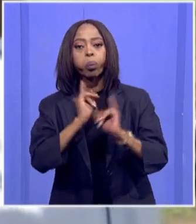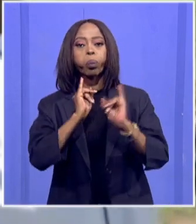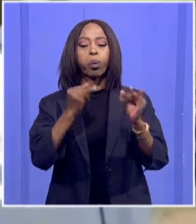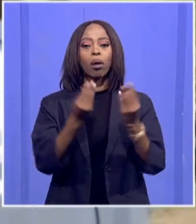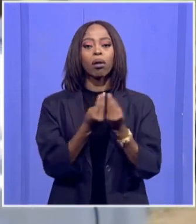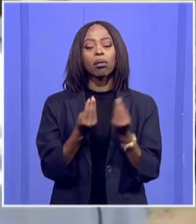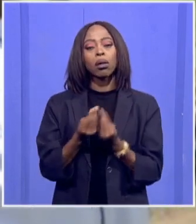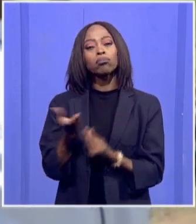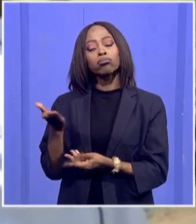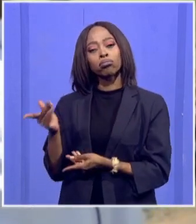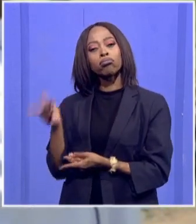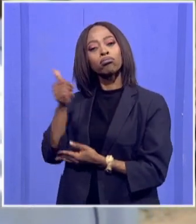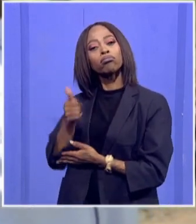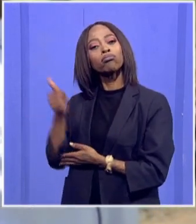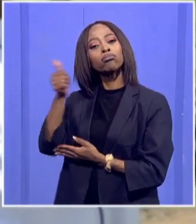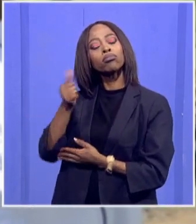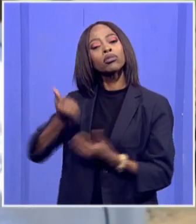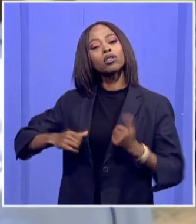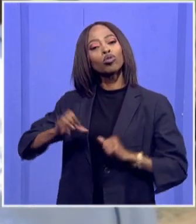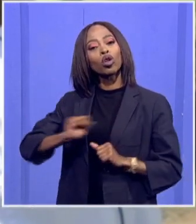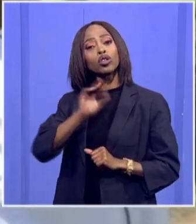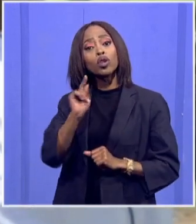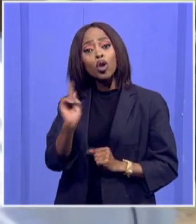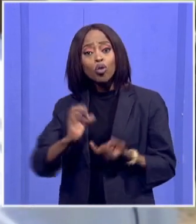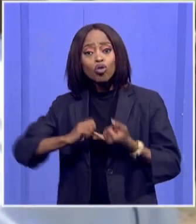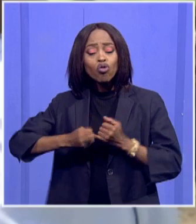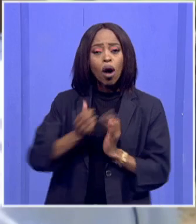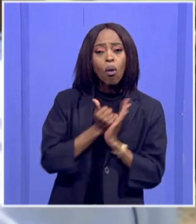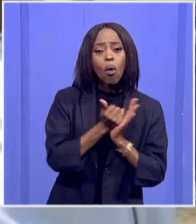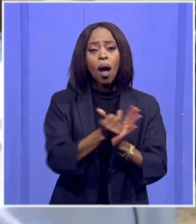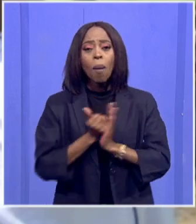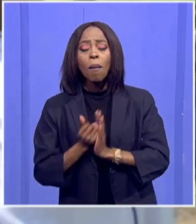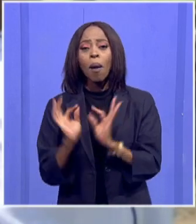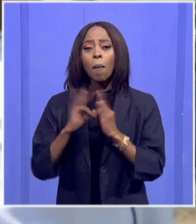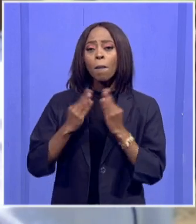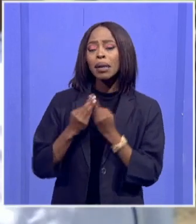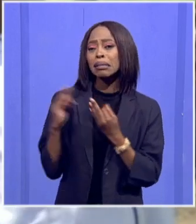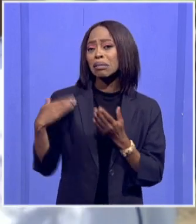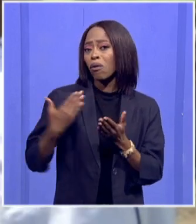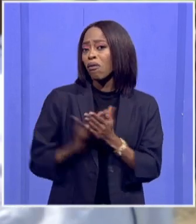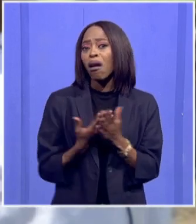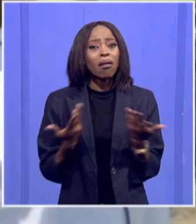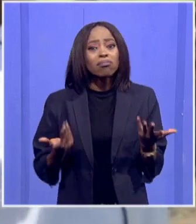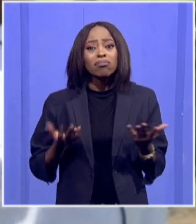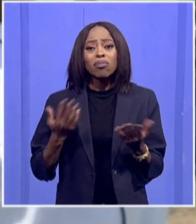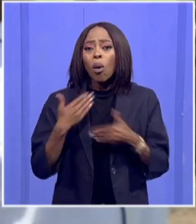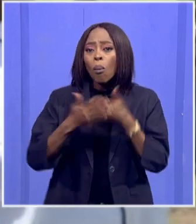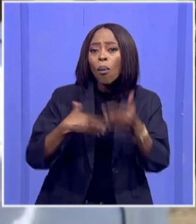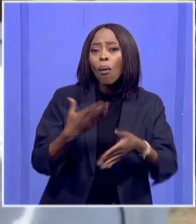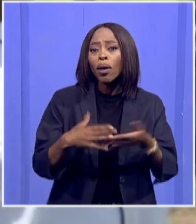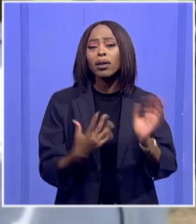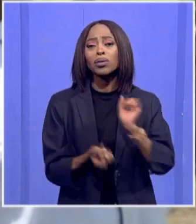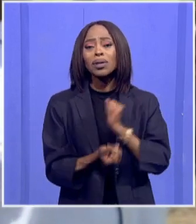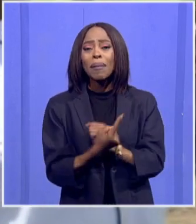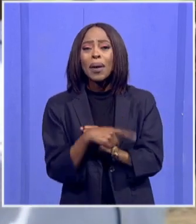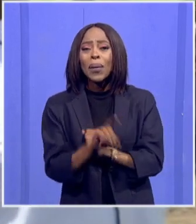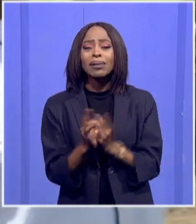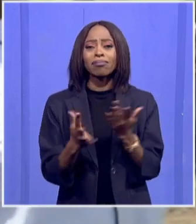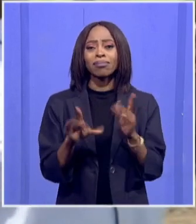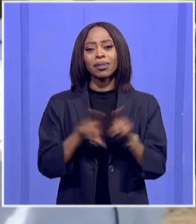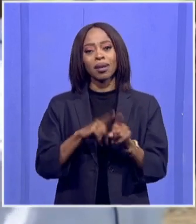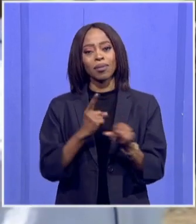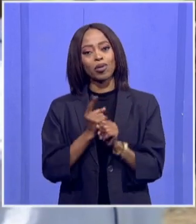much for speaking to us. I know you've been trying to help the families, but how far are we with helping these families to ensure that